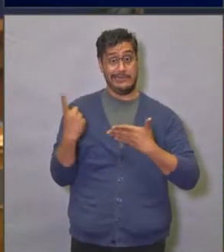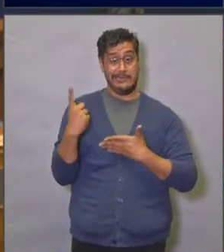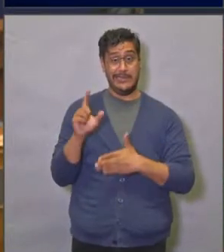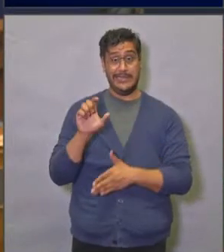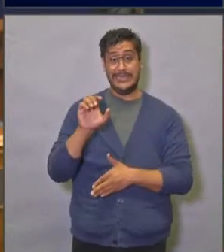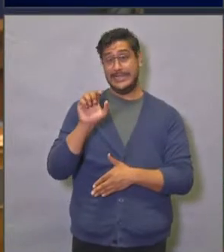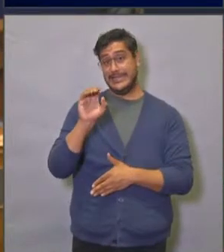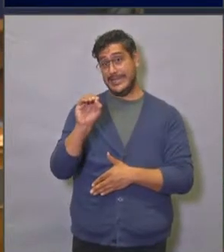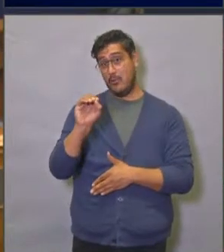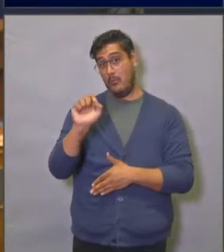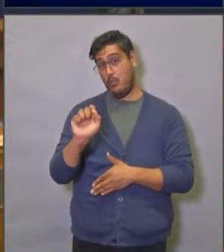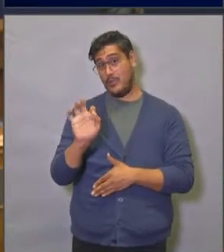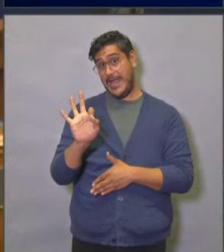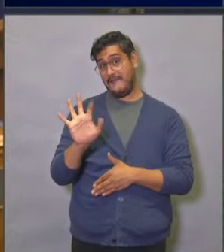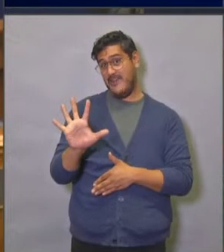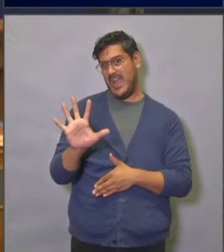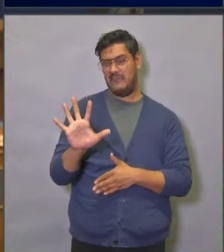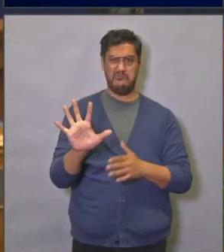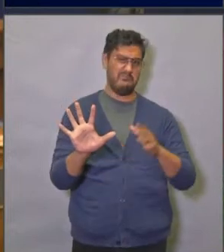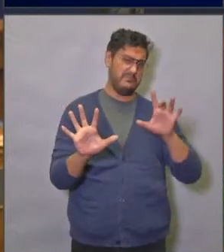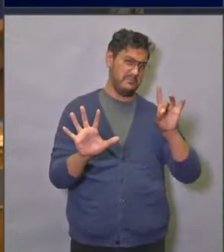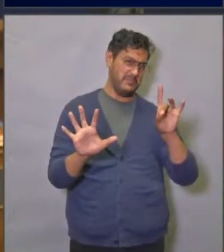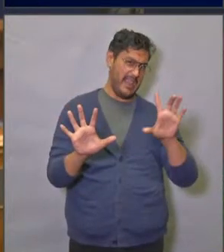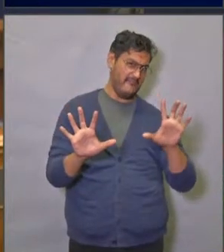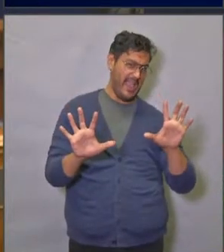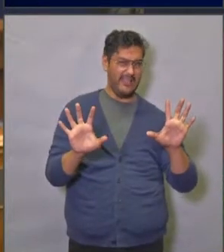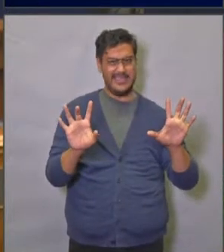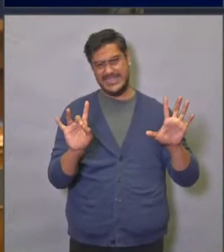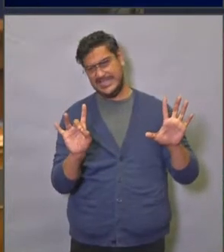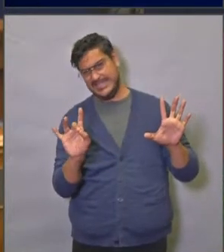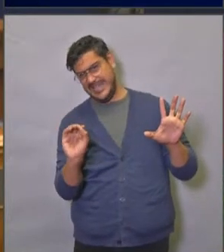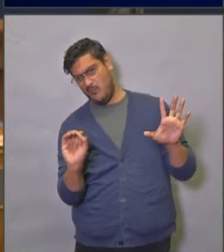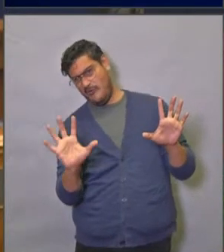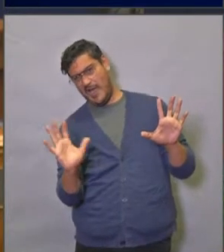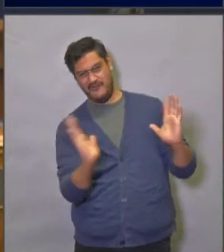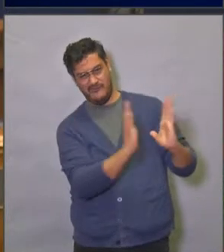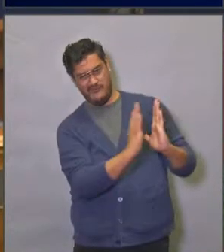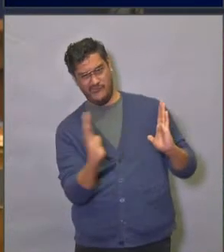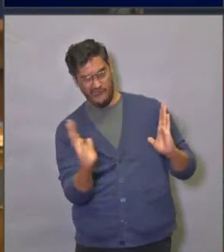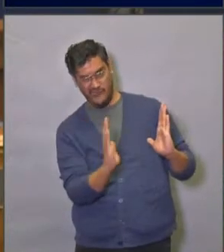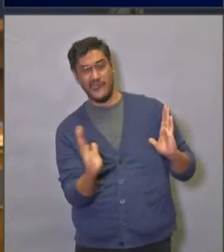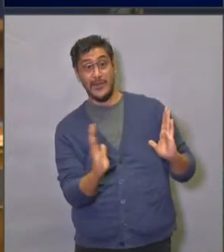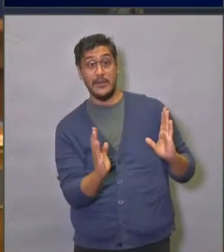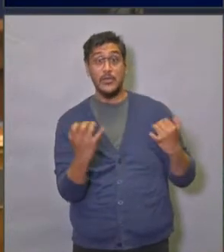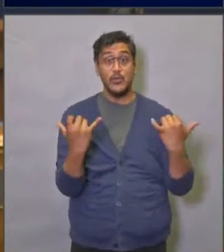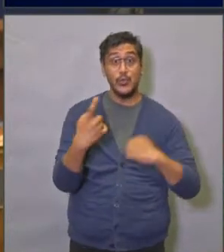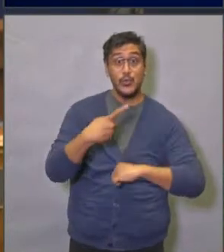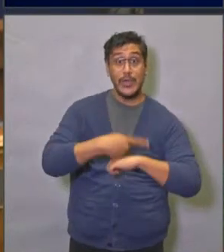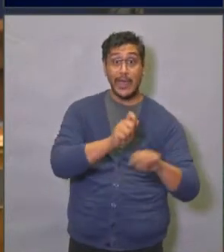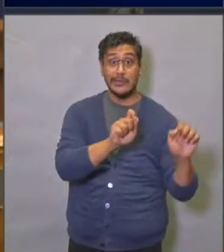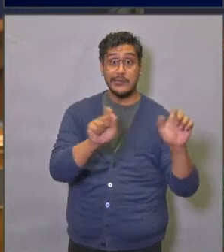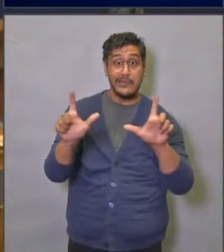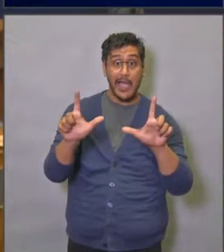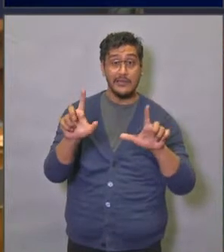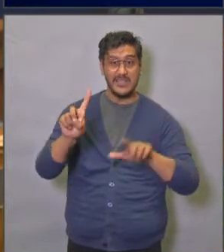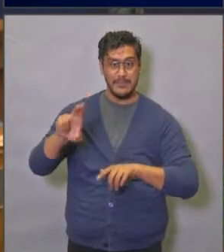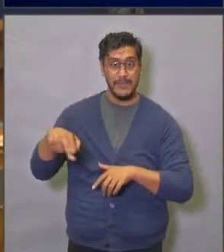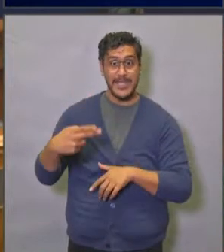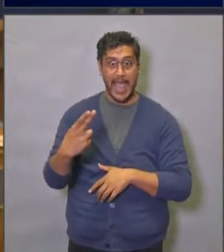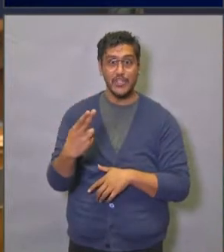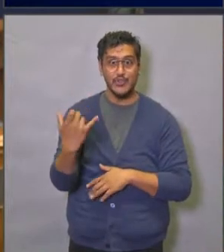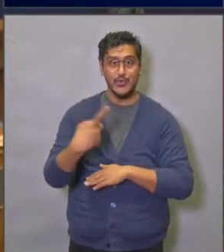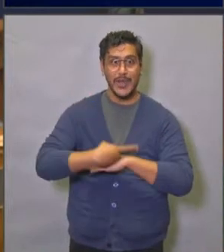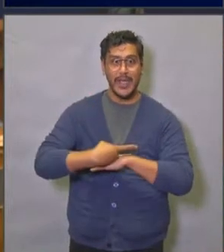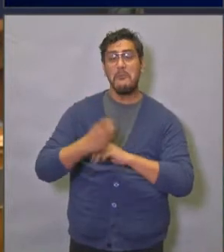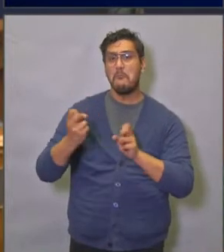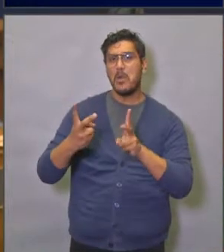confidence interval of 0.85 to 1.05. The R today, and the slides are located on the Department of Health Services website.